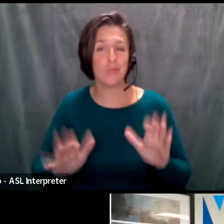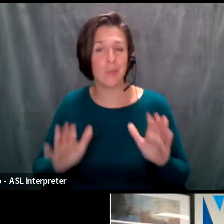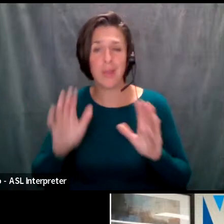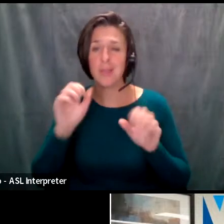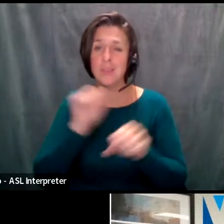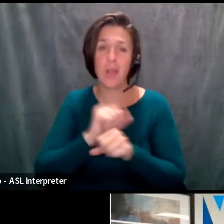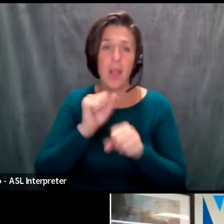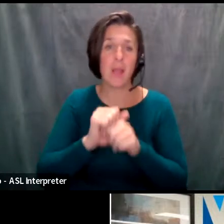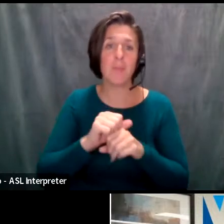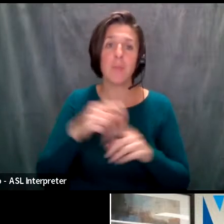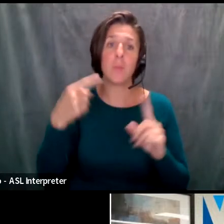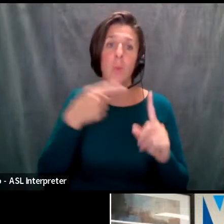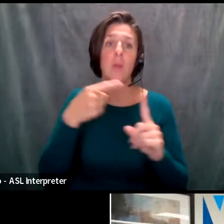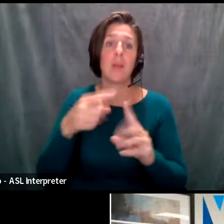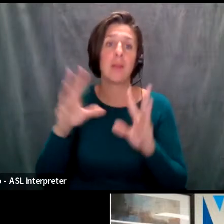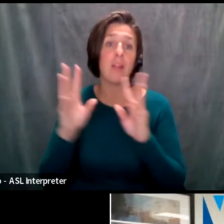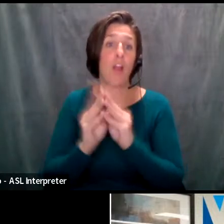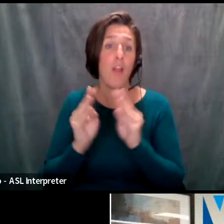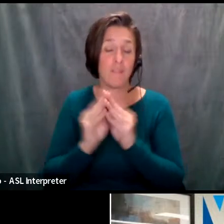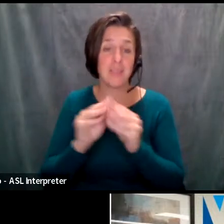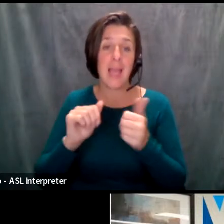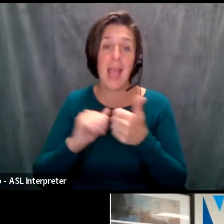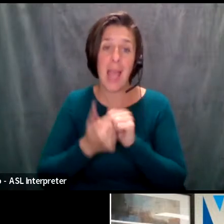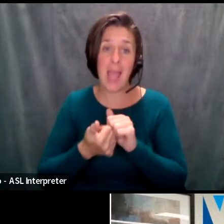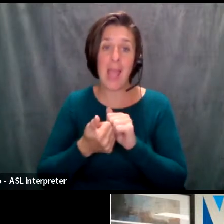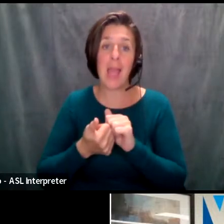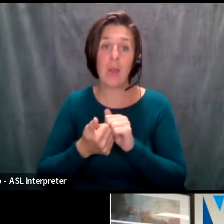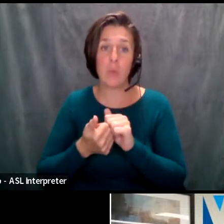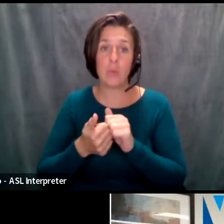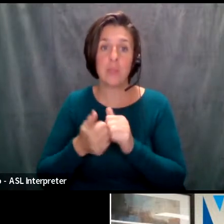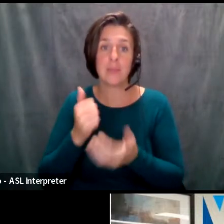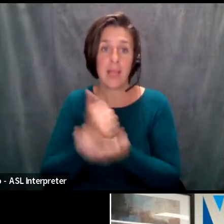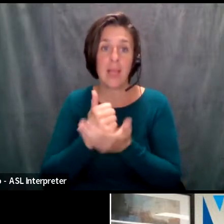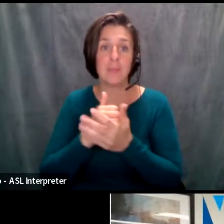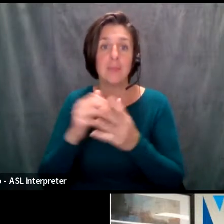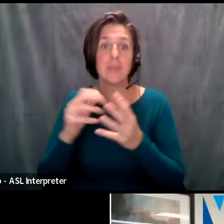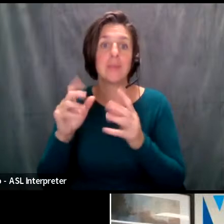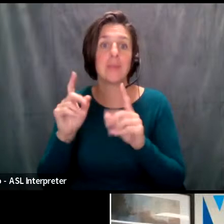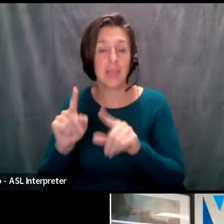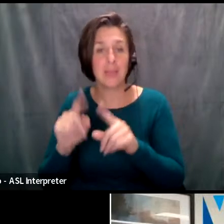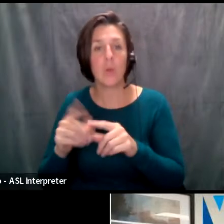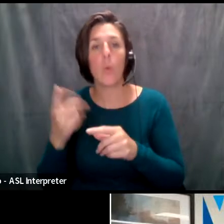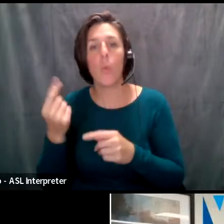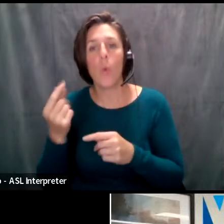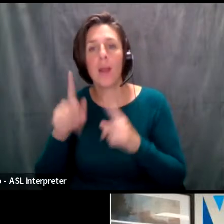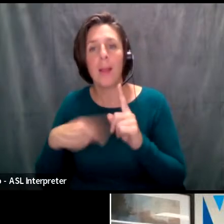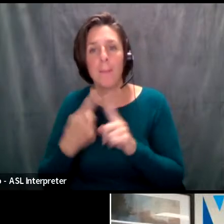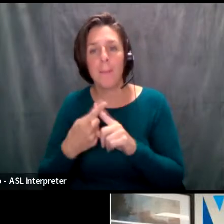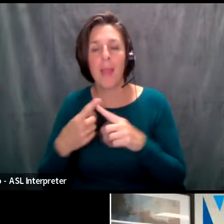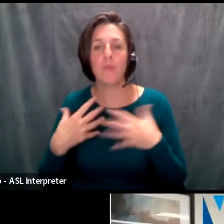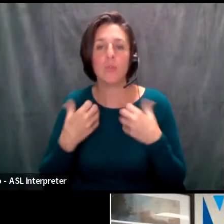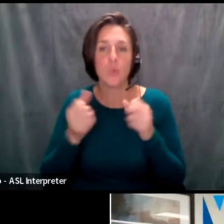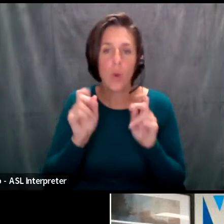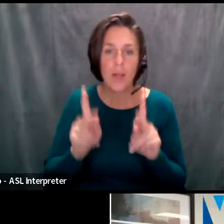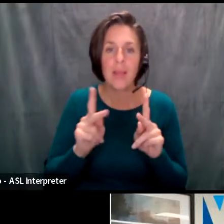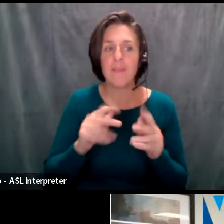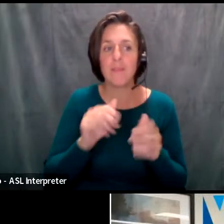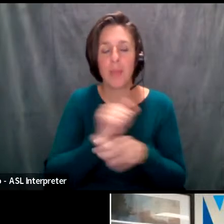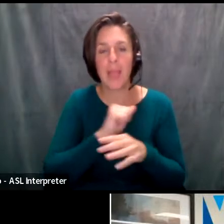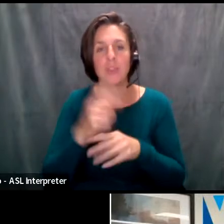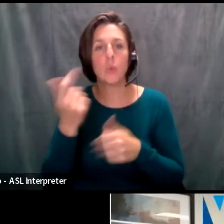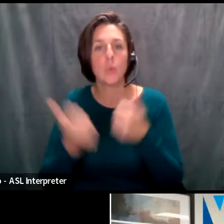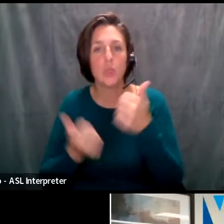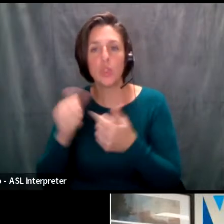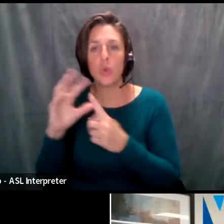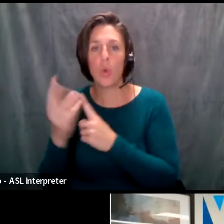and how it's impacted attendance. But what about the restorative practices? What cultures are doing really well? And can